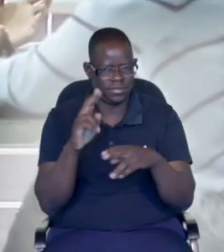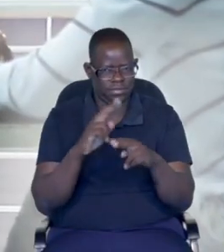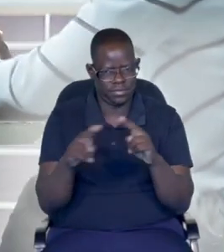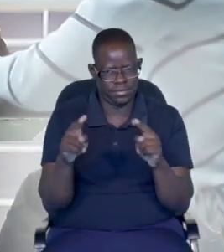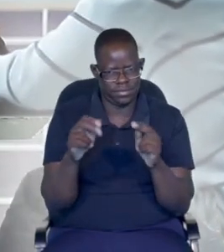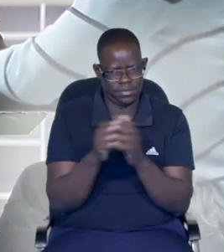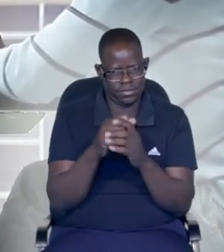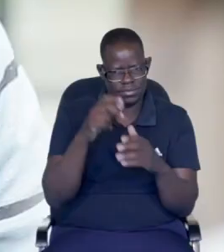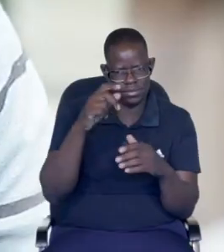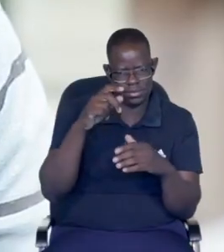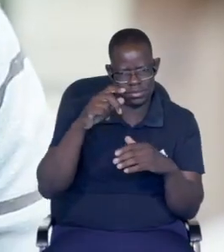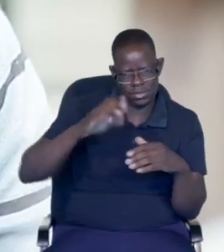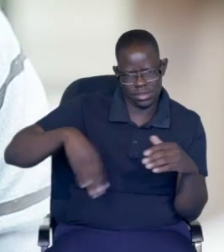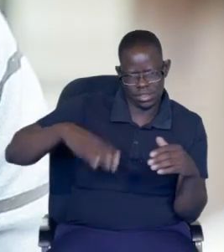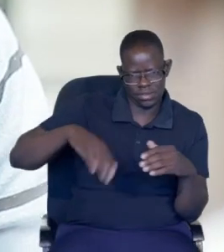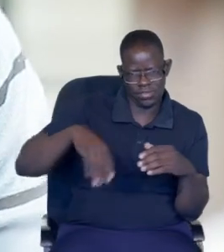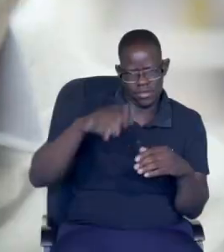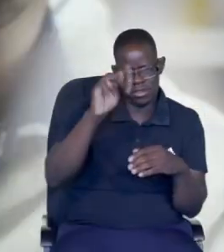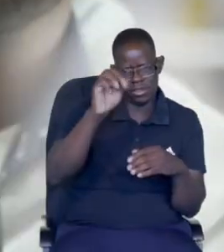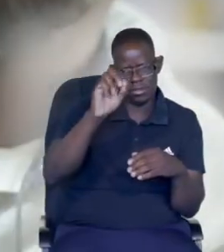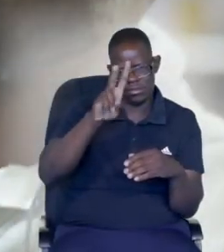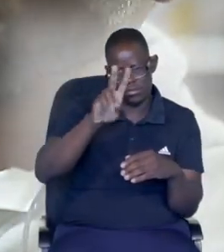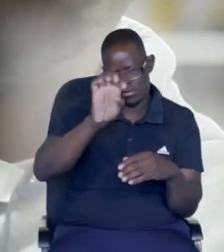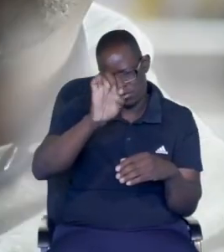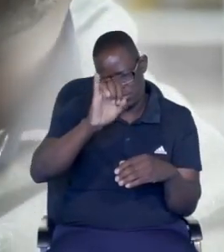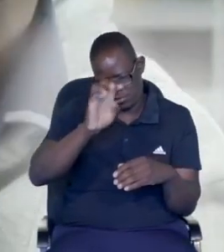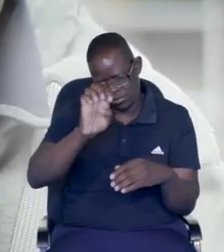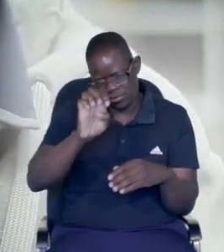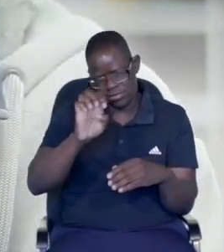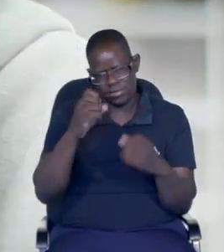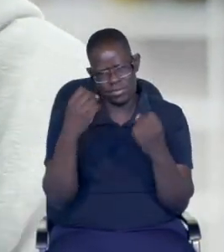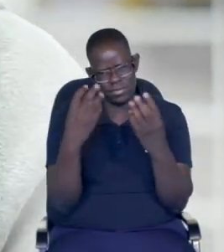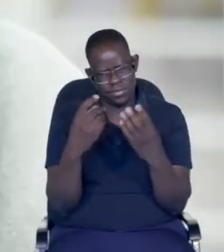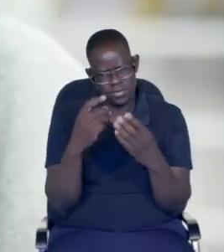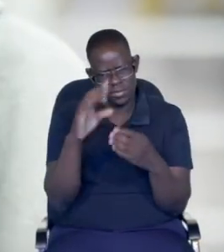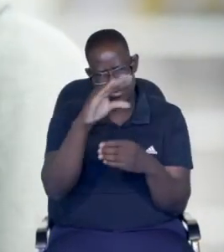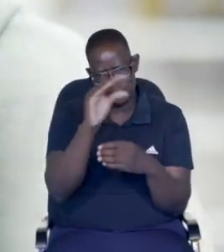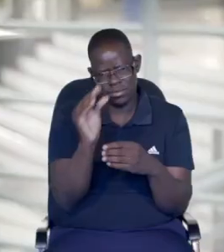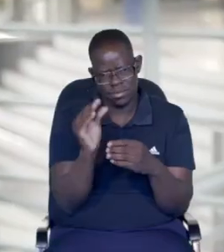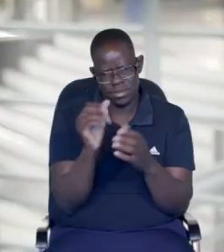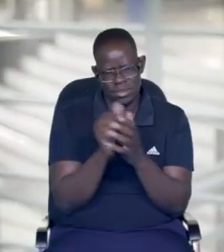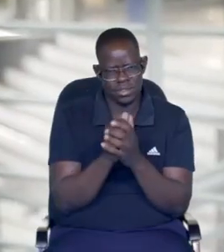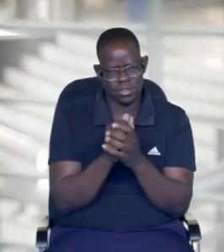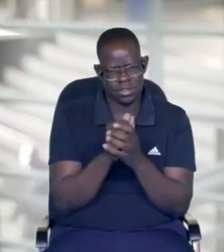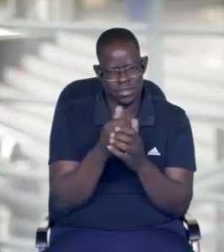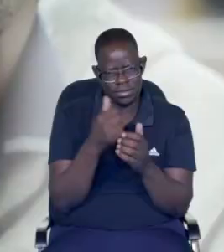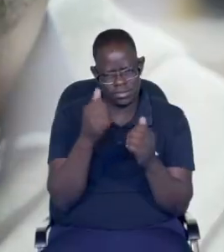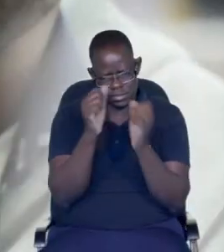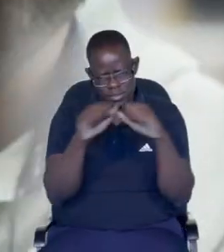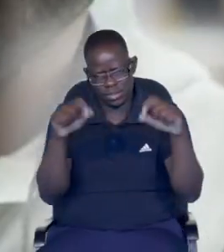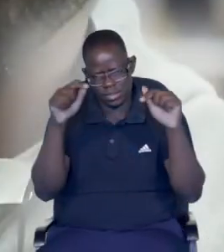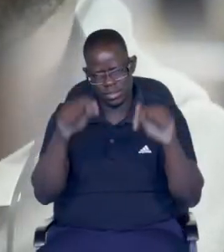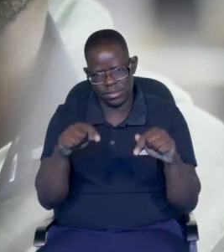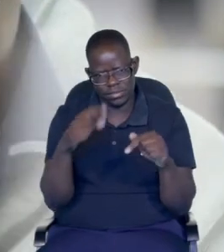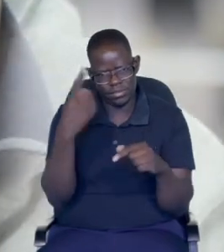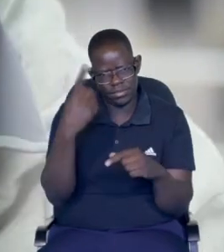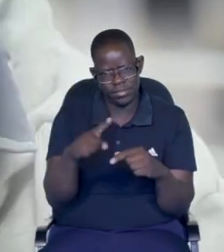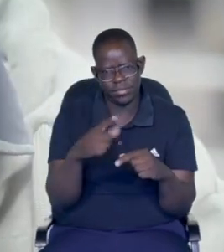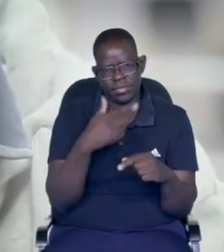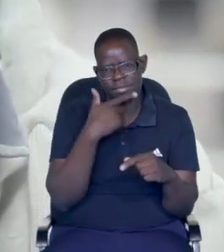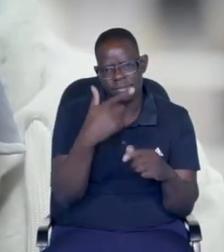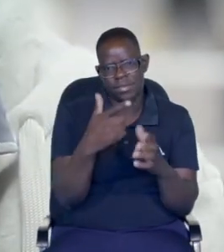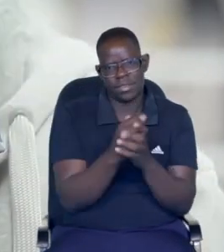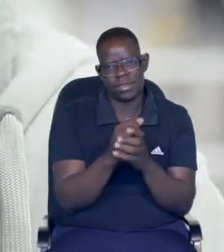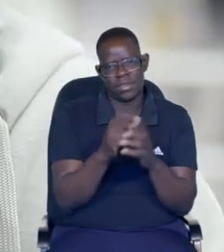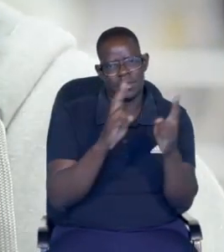or we'll be late for the movie. Luckily, the year still has a lot of months to go, so I don't have to decide immediately. But thanks,